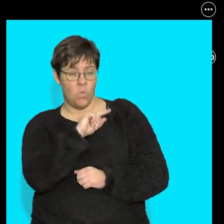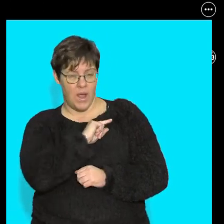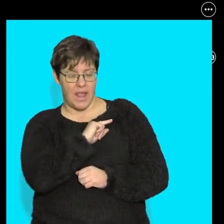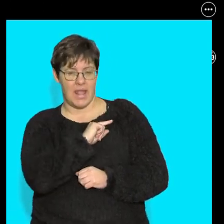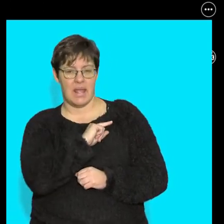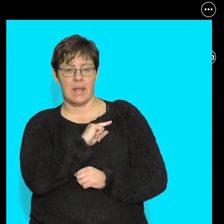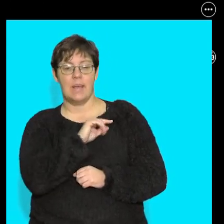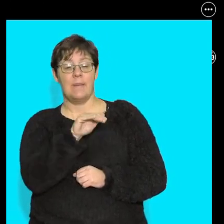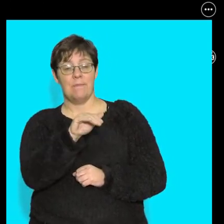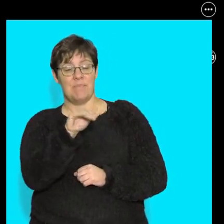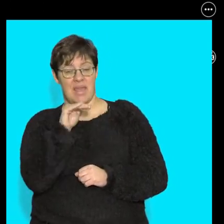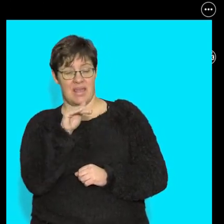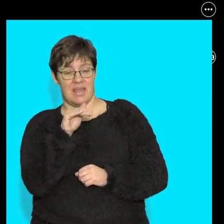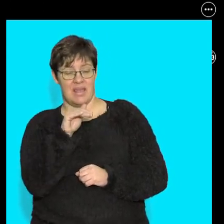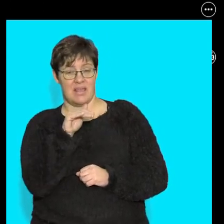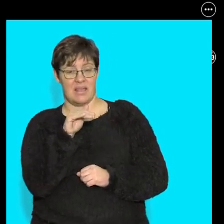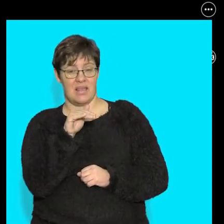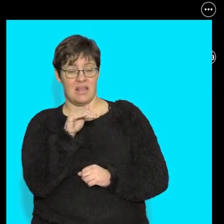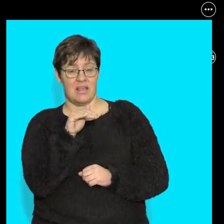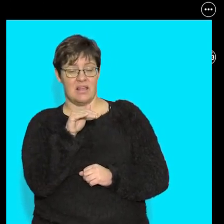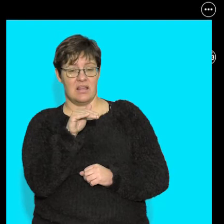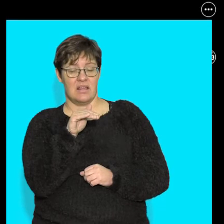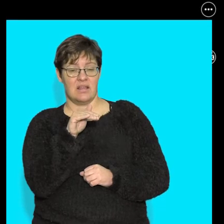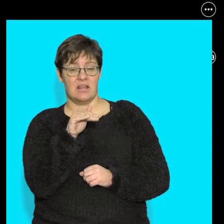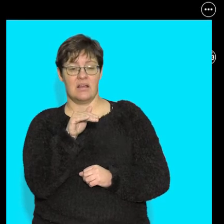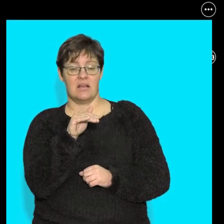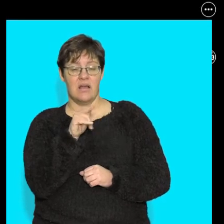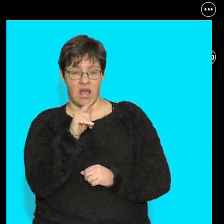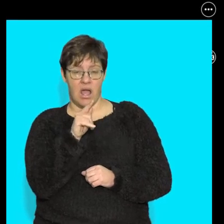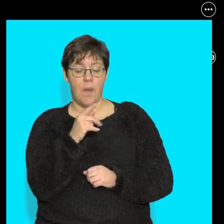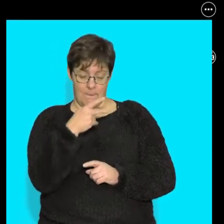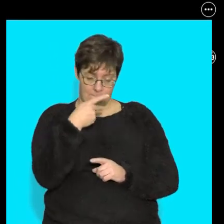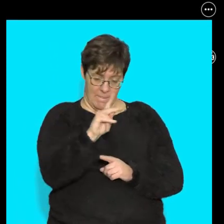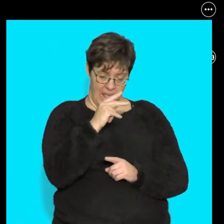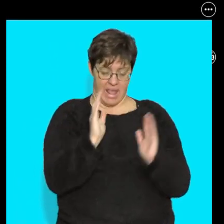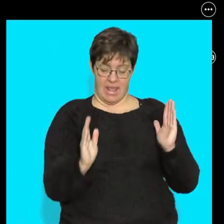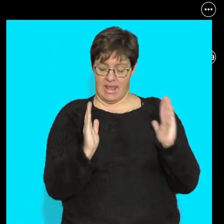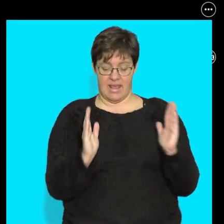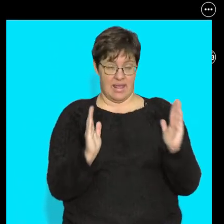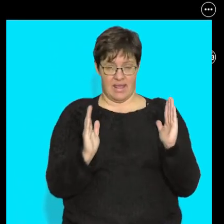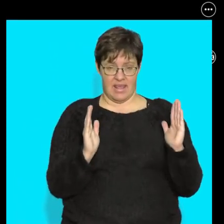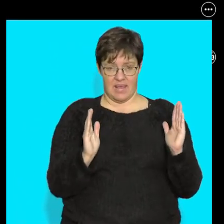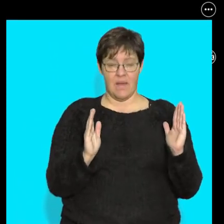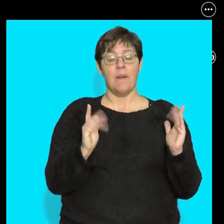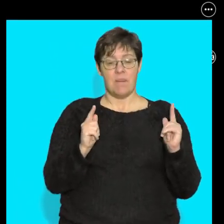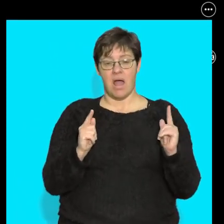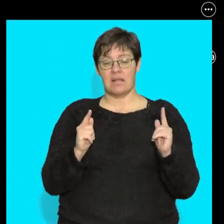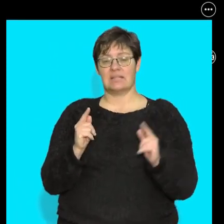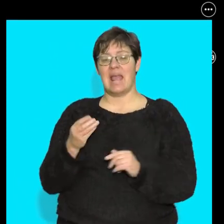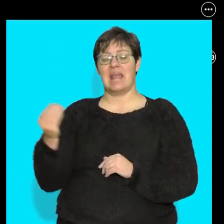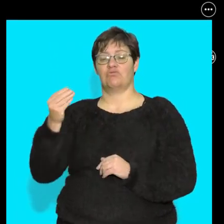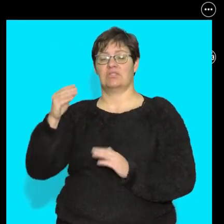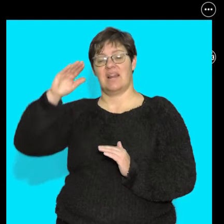Because the bank that is Bank B gives a loan with the interest that will be a